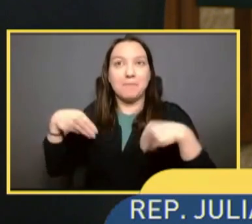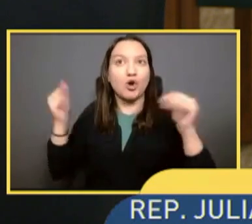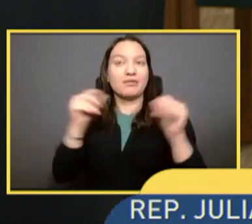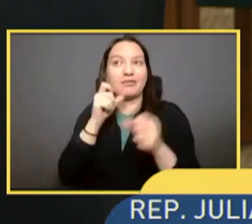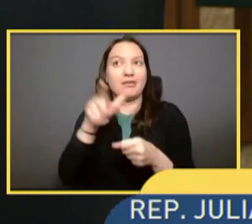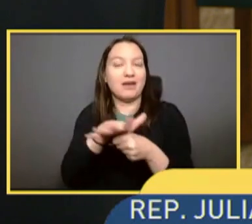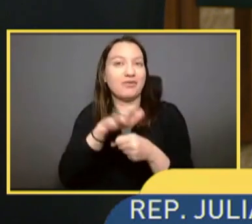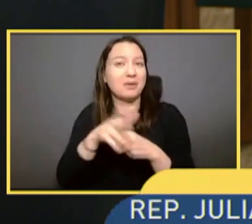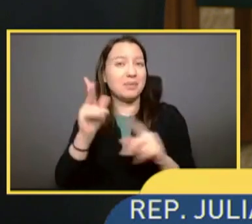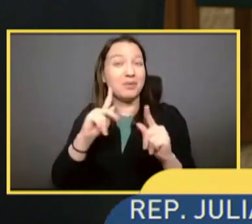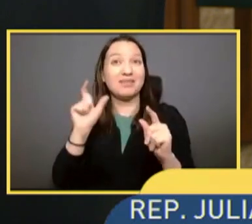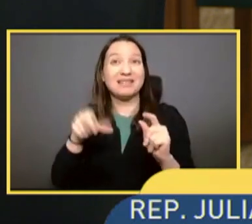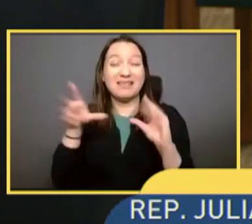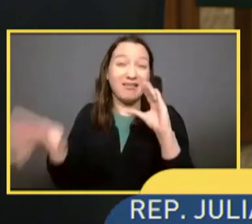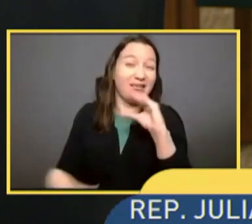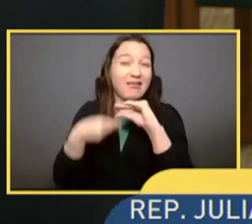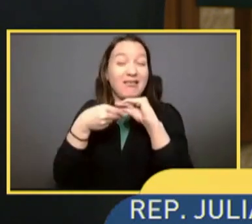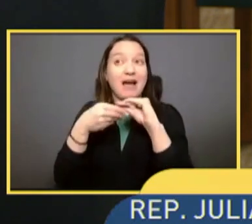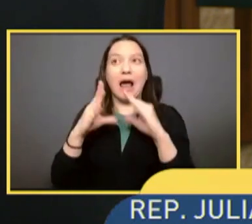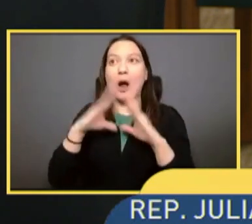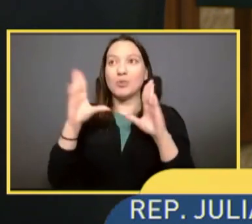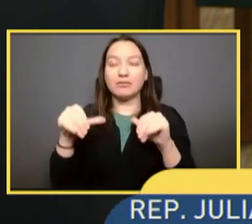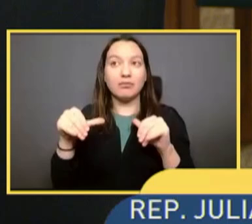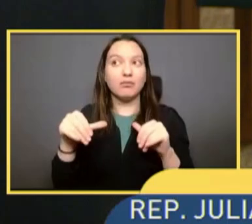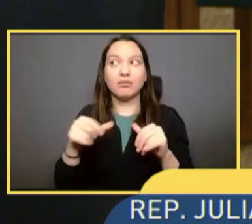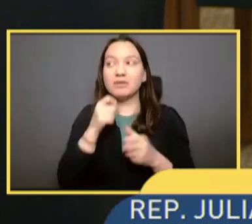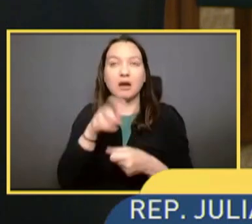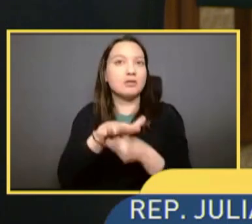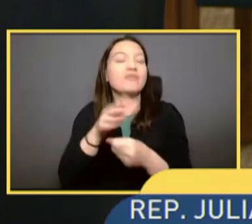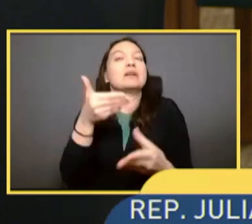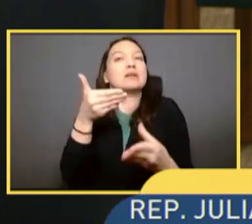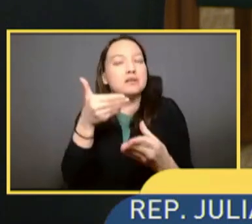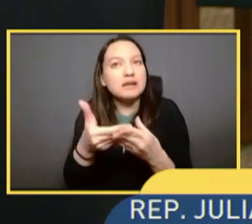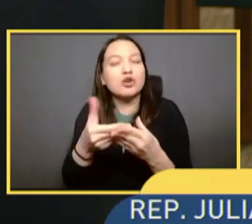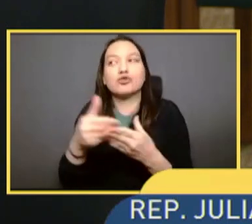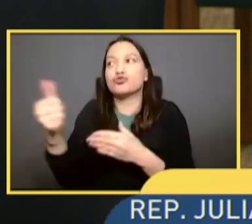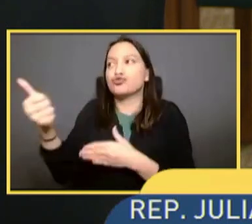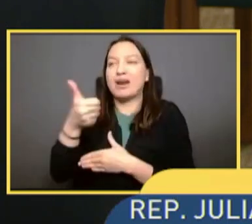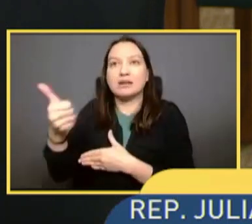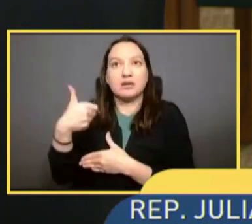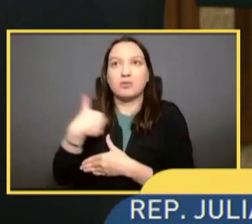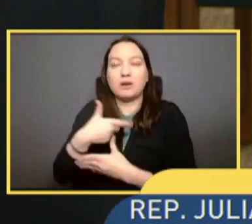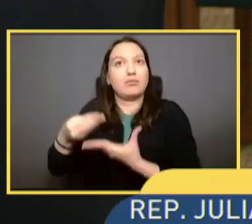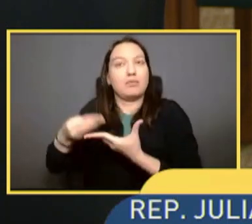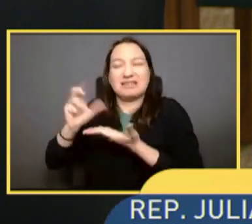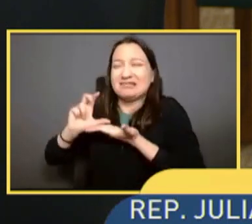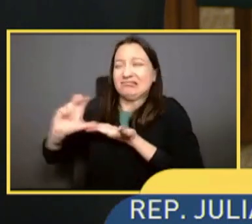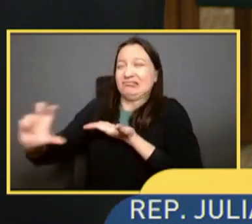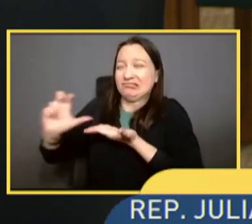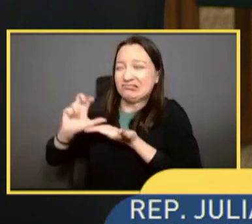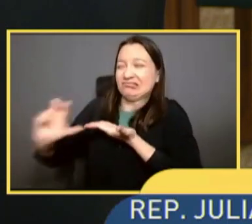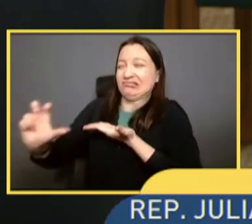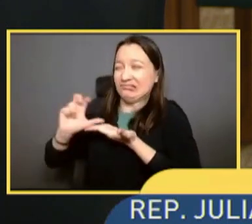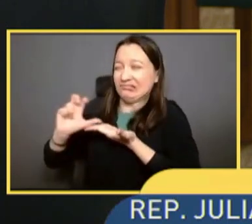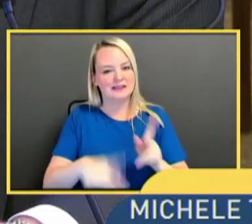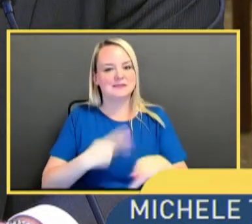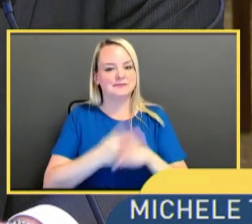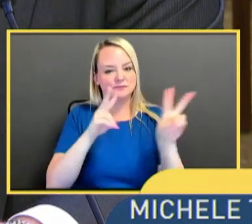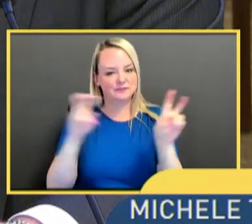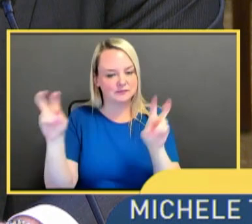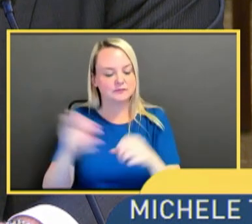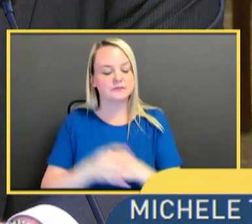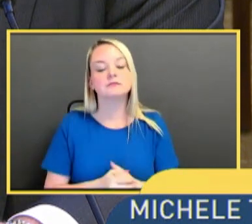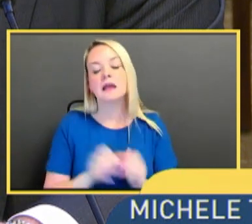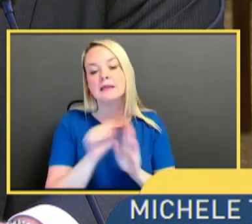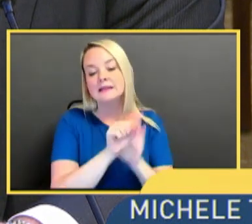need subsidized housing, and we don't have enough near the transit assets that the state invests hundreds of millions of dollars in each year.